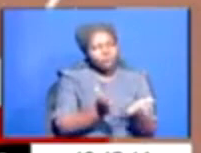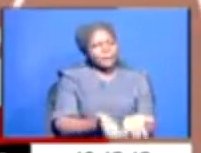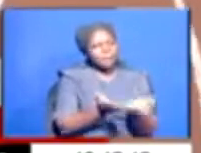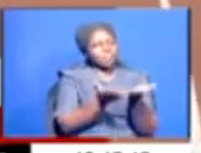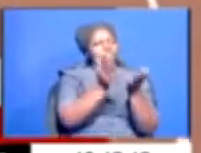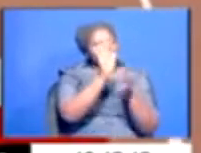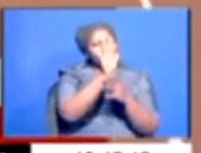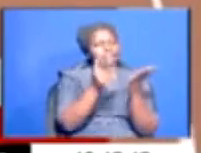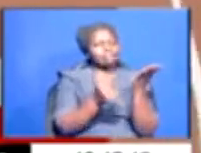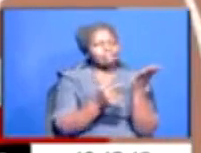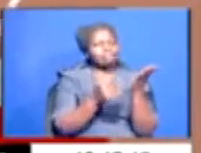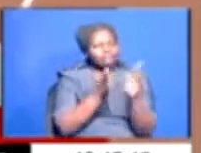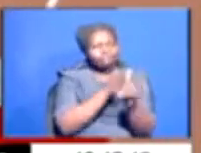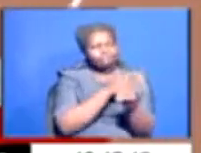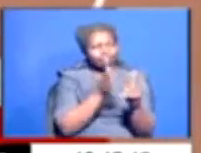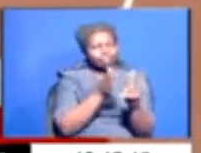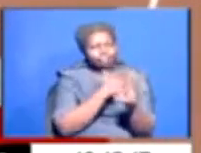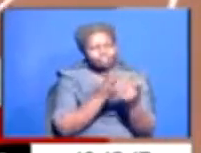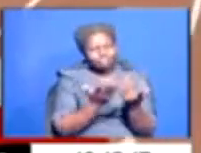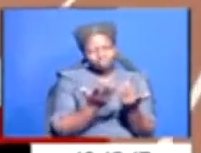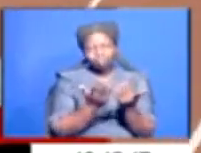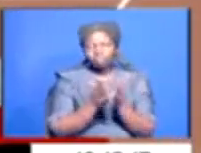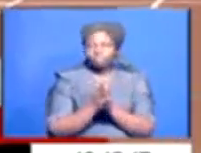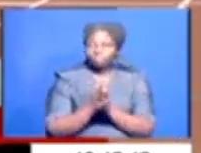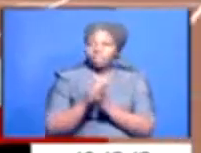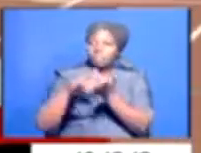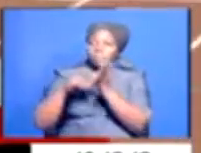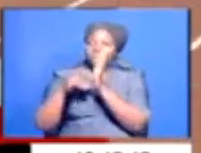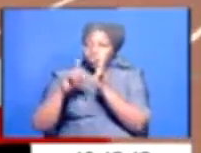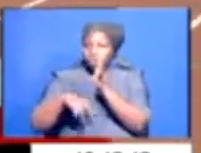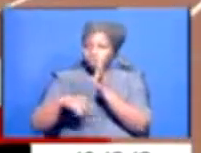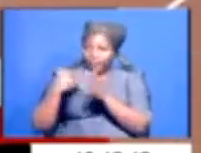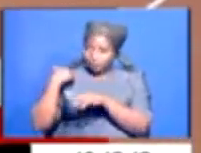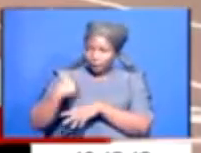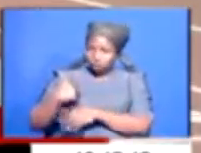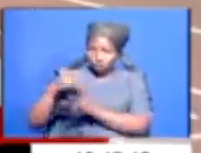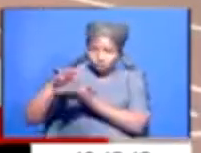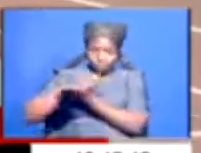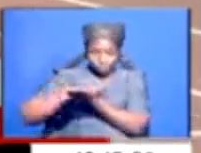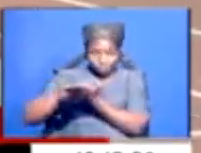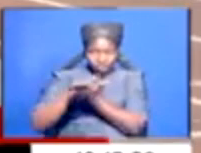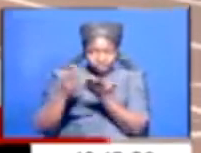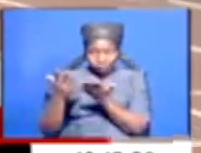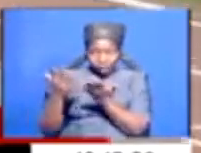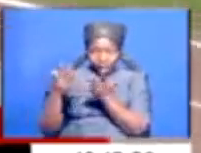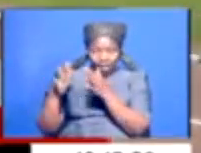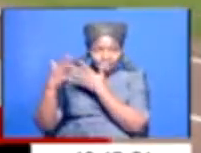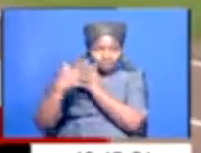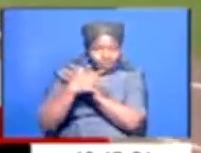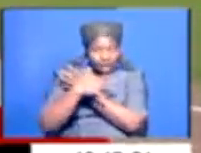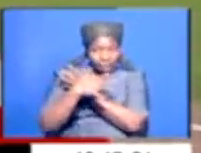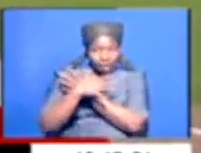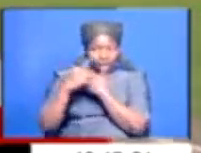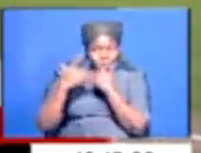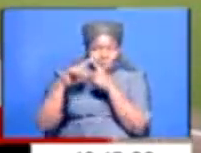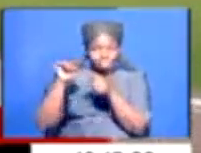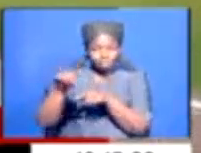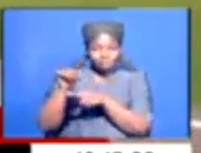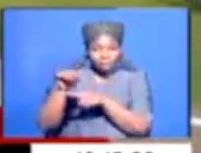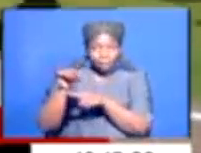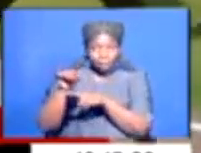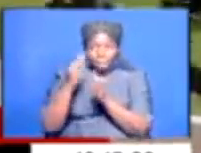With me, I was based in javelin, mm-hmm. but because this program go with the Commonwealth